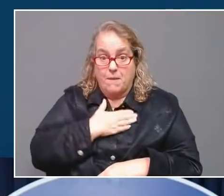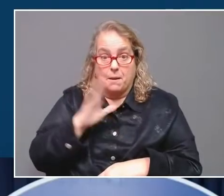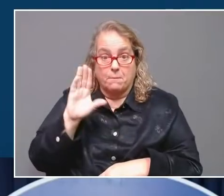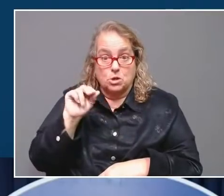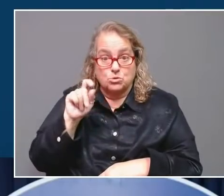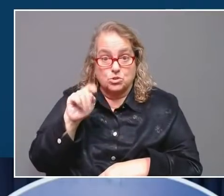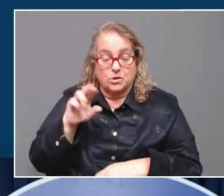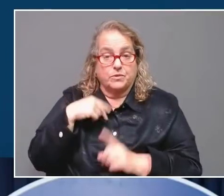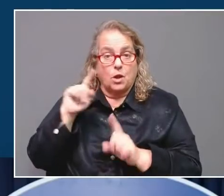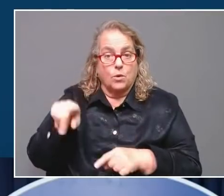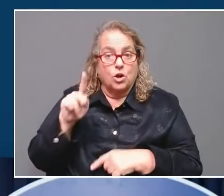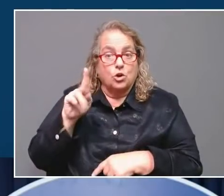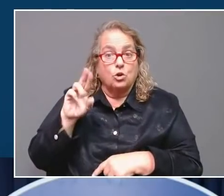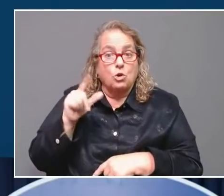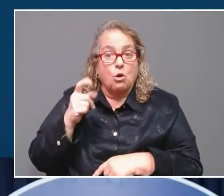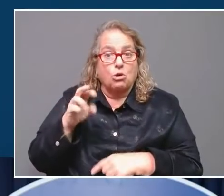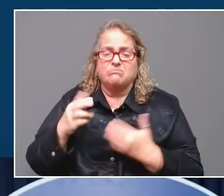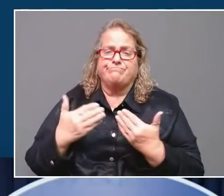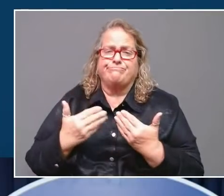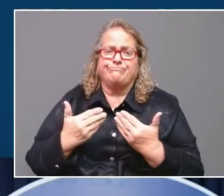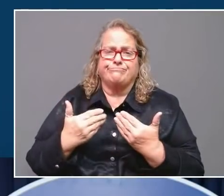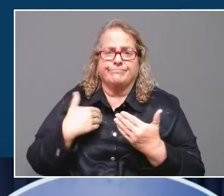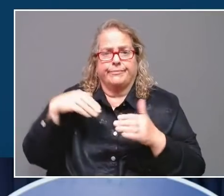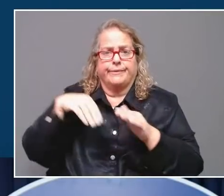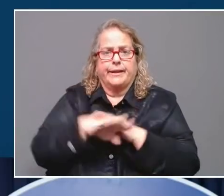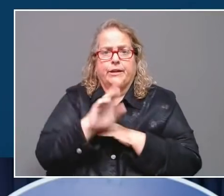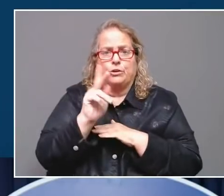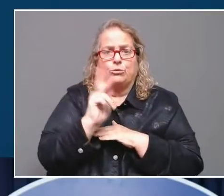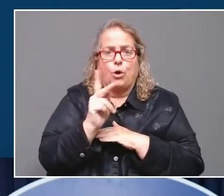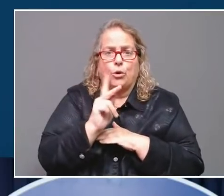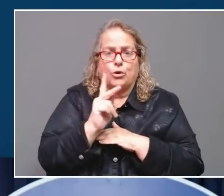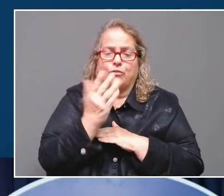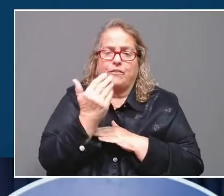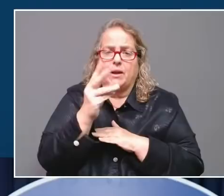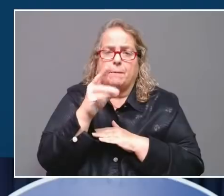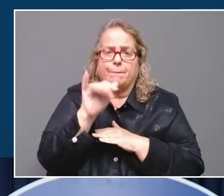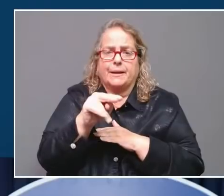was effortless, and I was in and out of Kroger in 15 minutes to get the shot and be done.